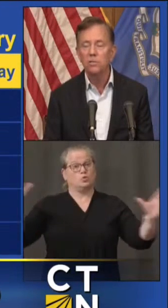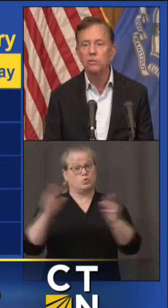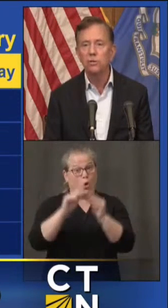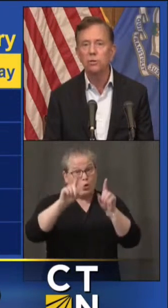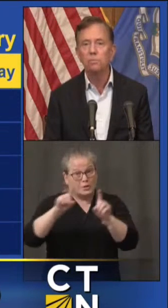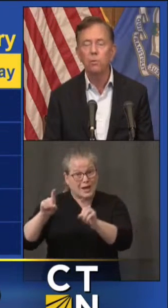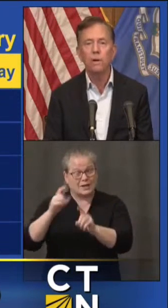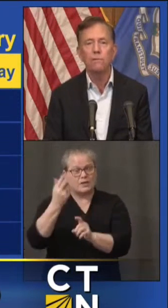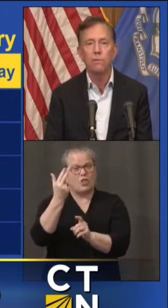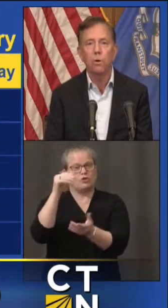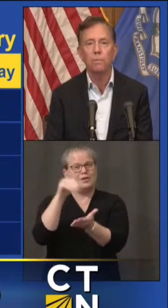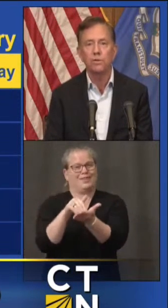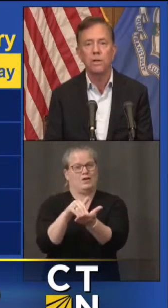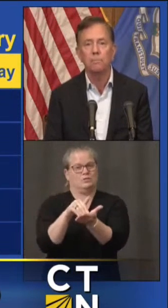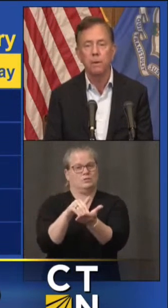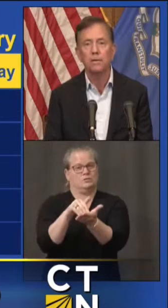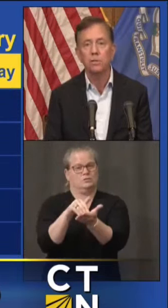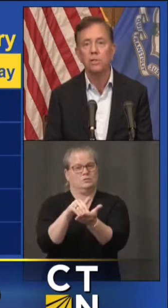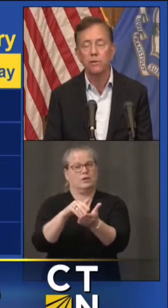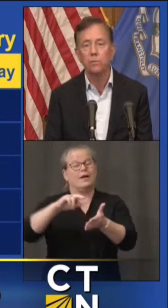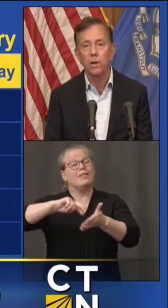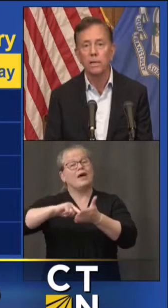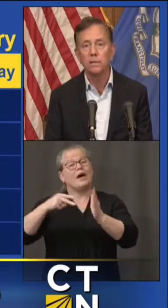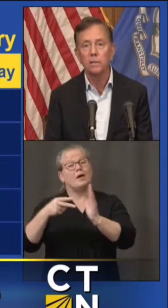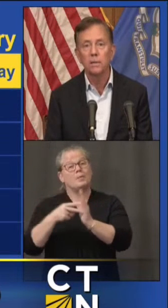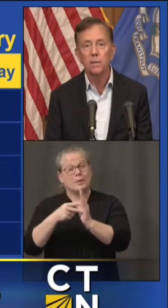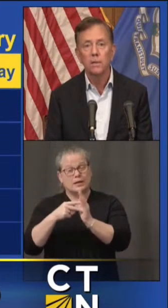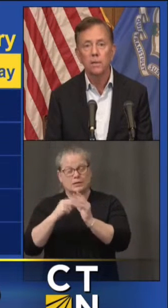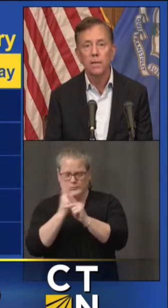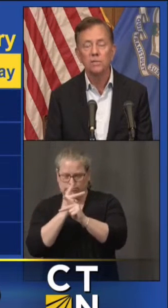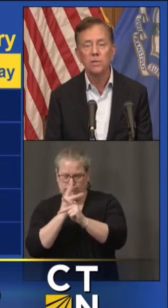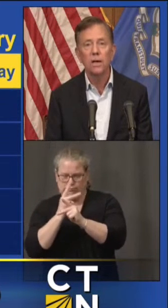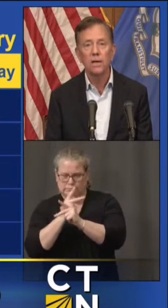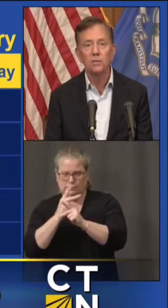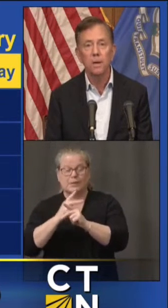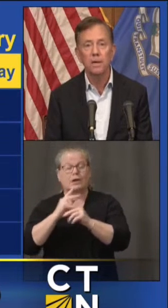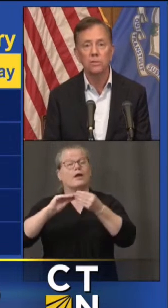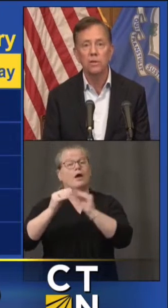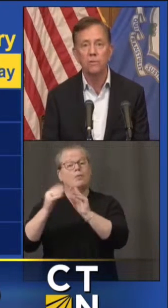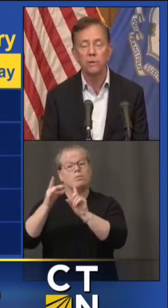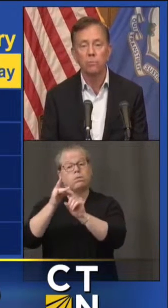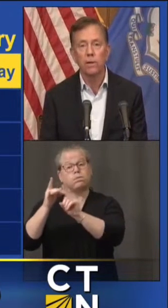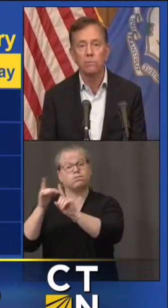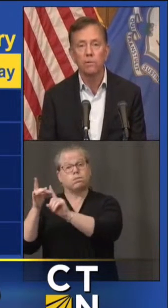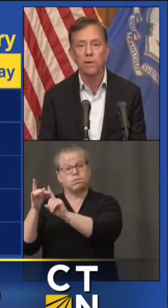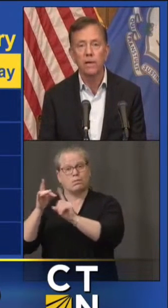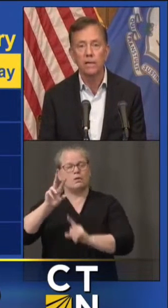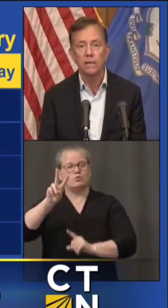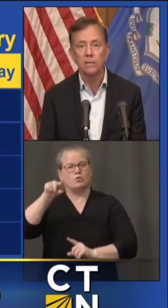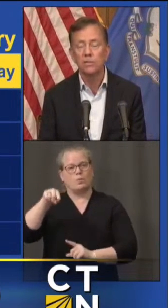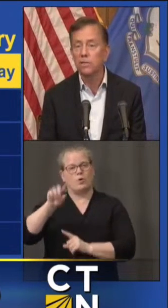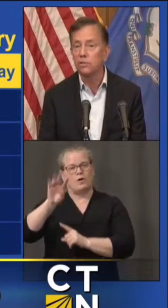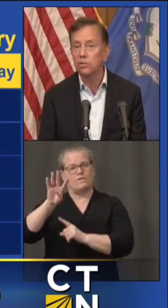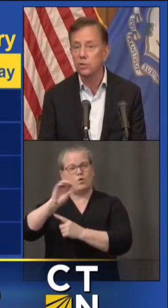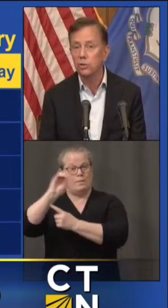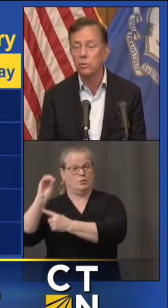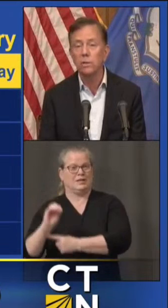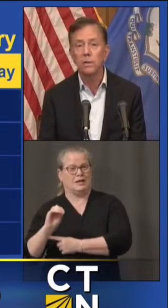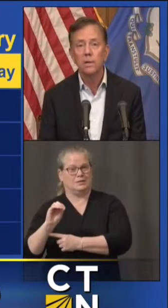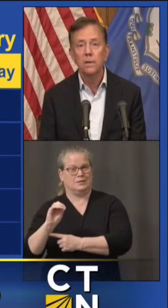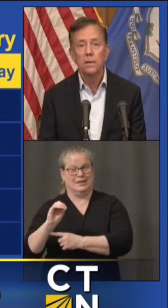a 2.4% positivity rate. That's the highest positivity rate we've had since